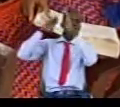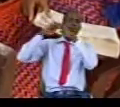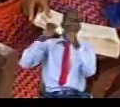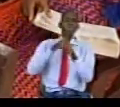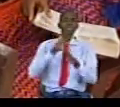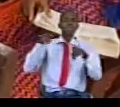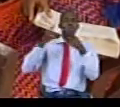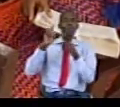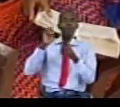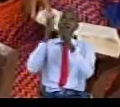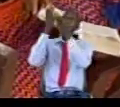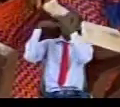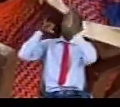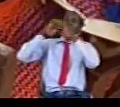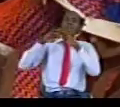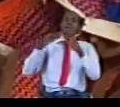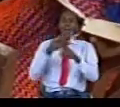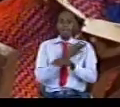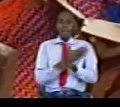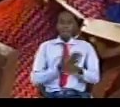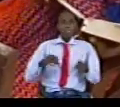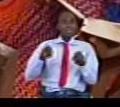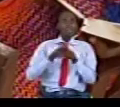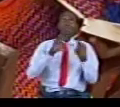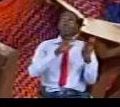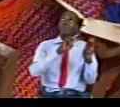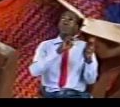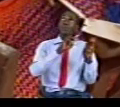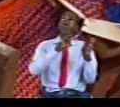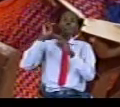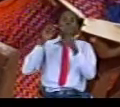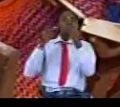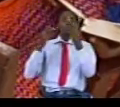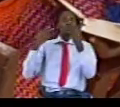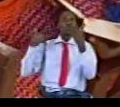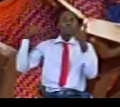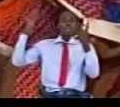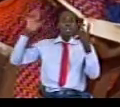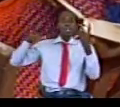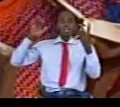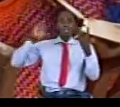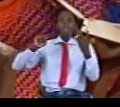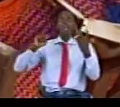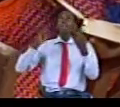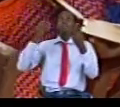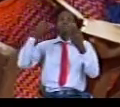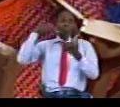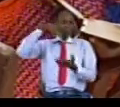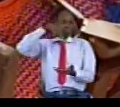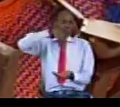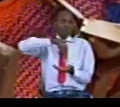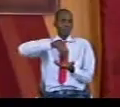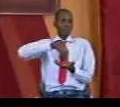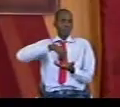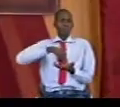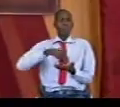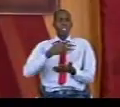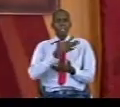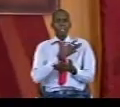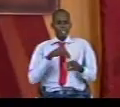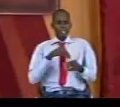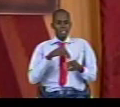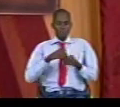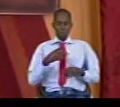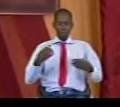Heaven. As he went up, behold, two angels actually stood by them in white apparel, which